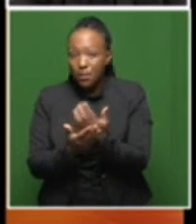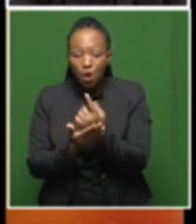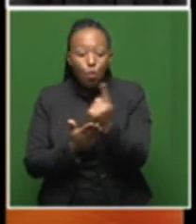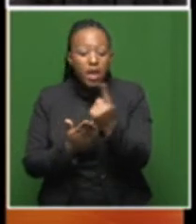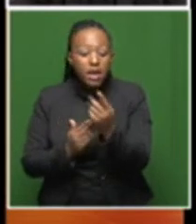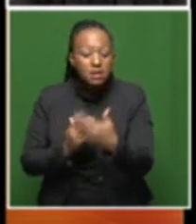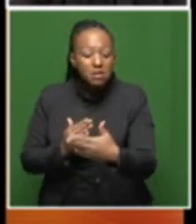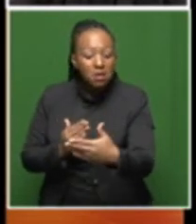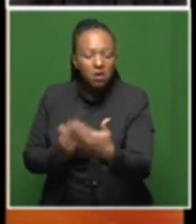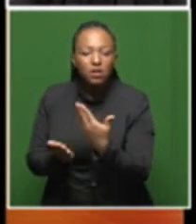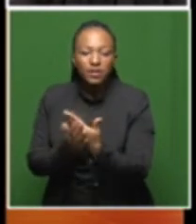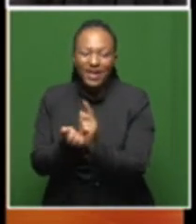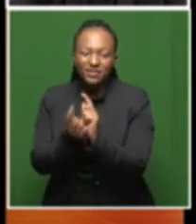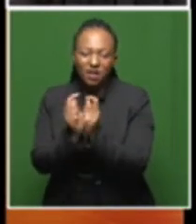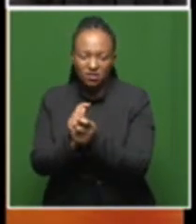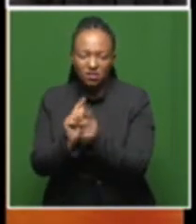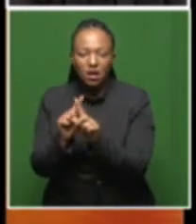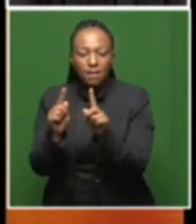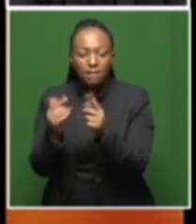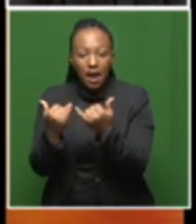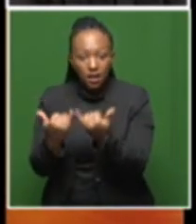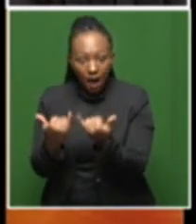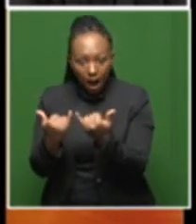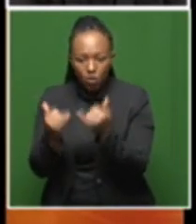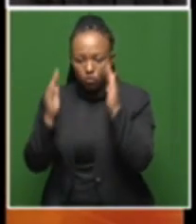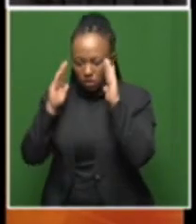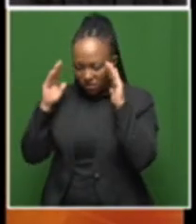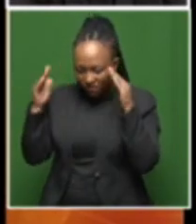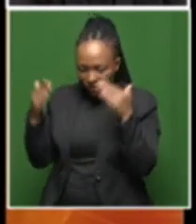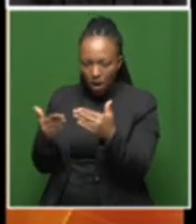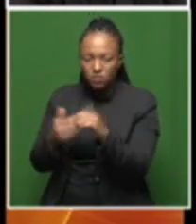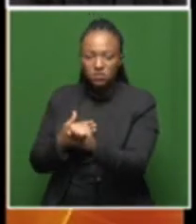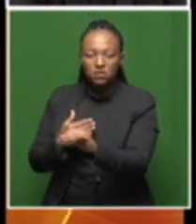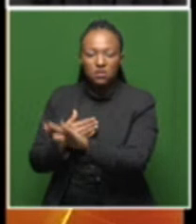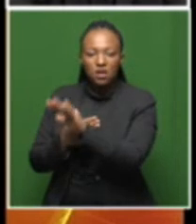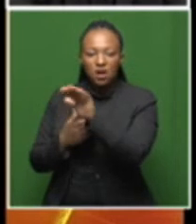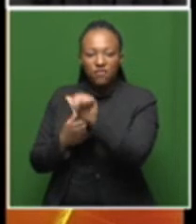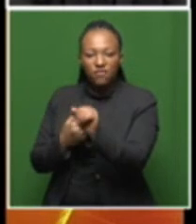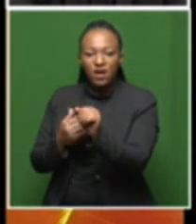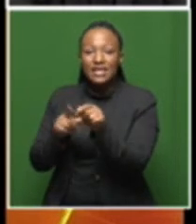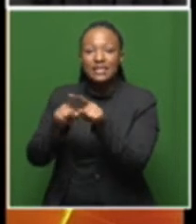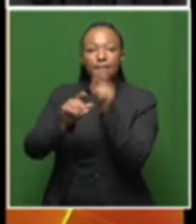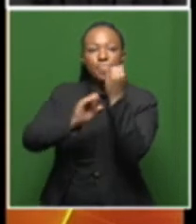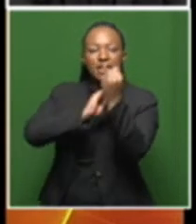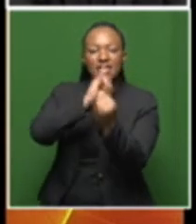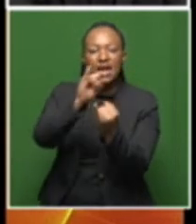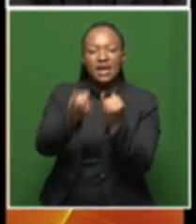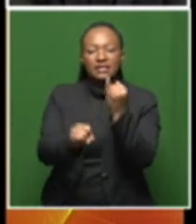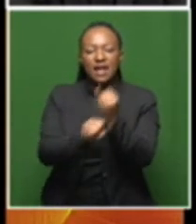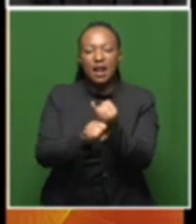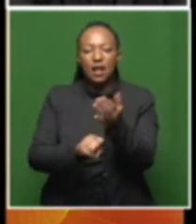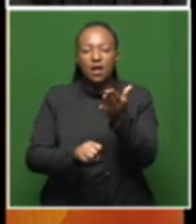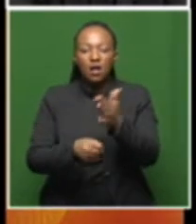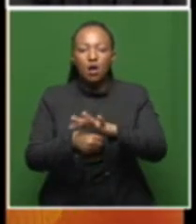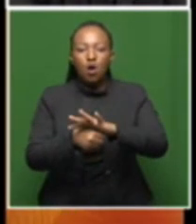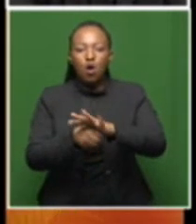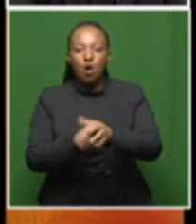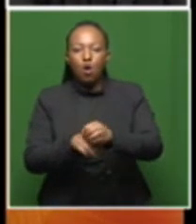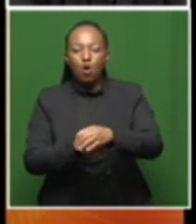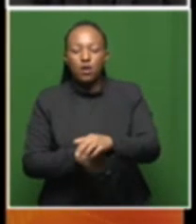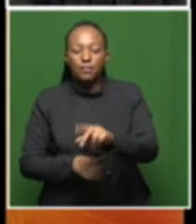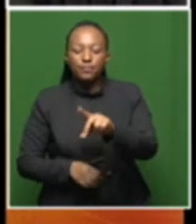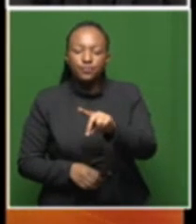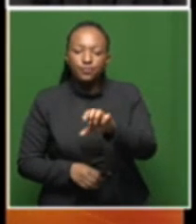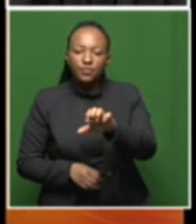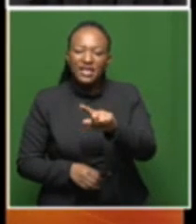but at the moment, the main variant that we are concerned in South Africa and globally, it is the Delta